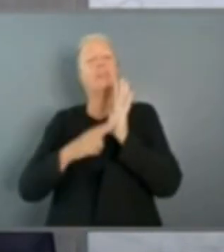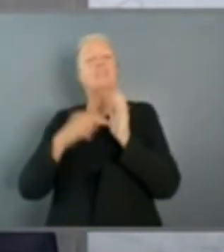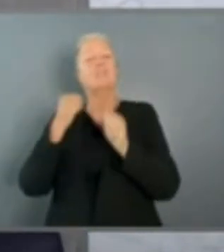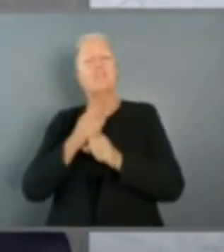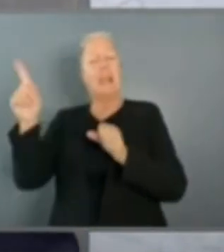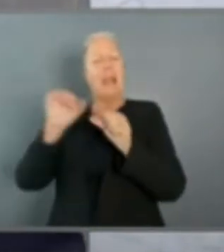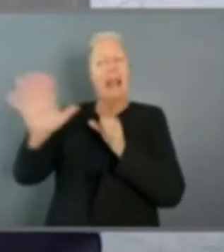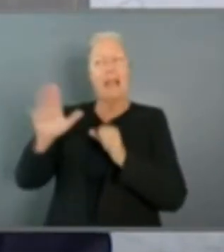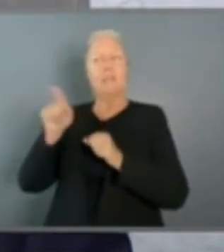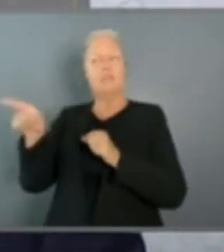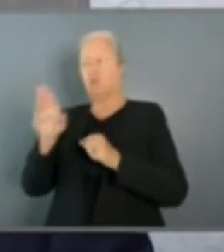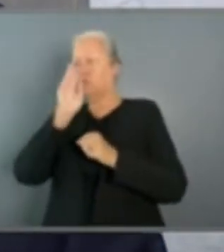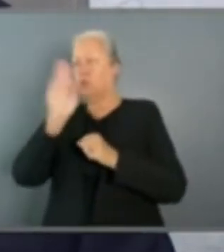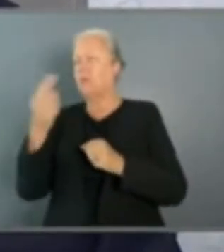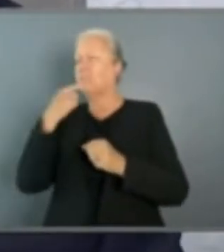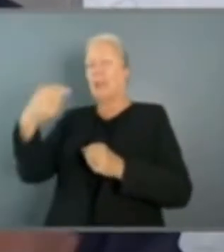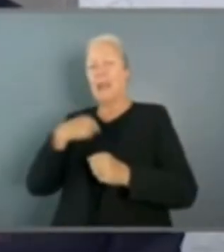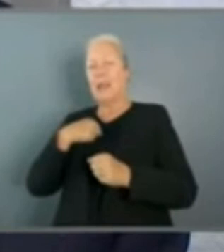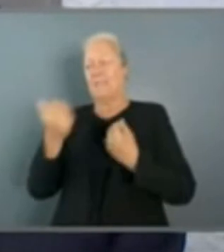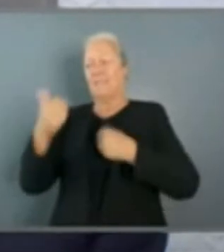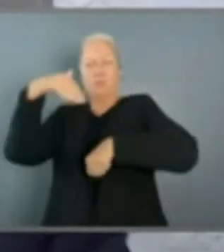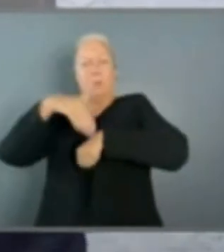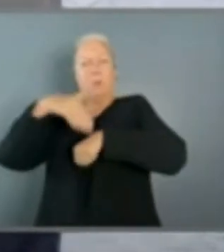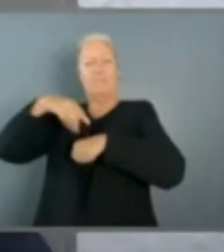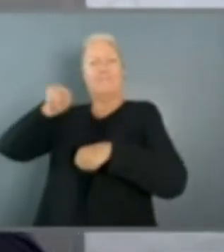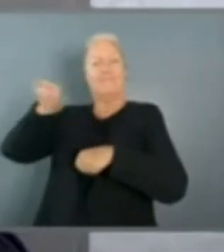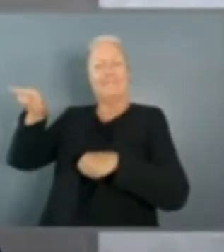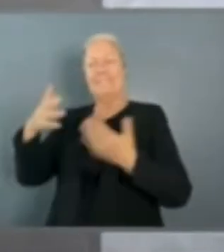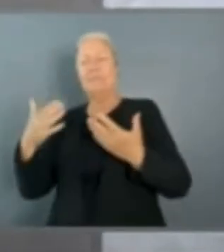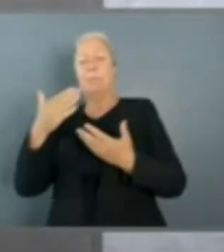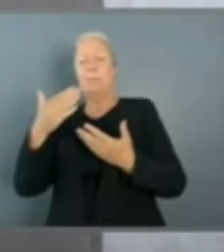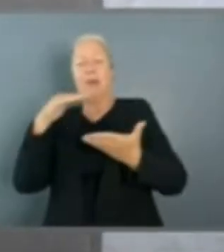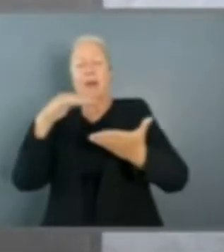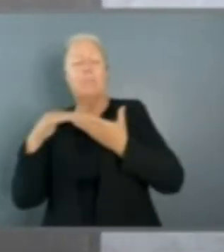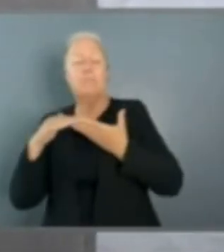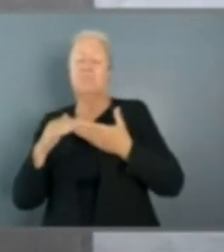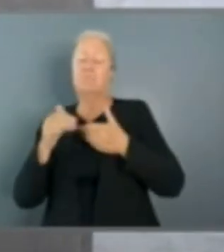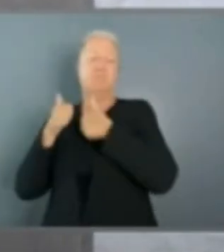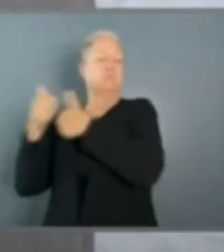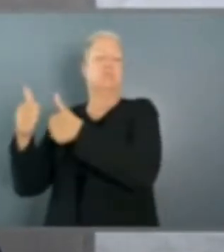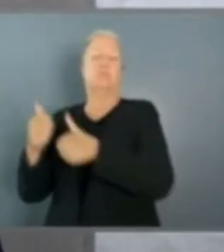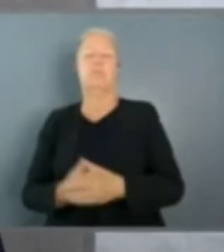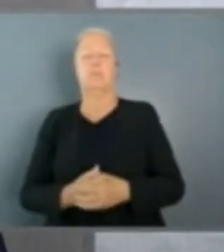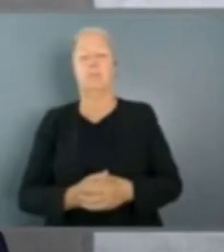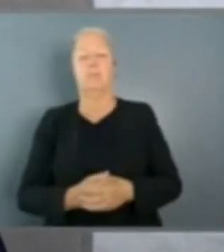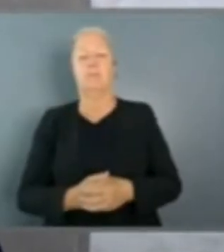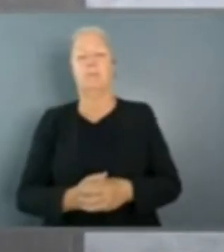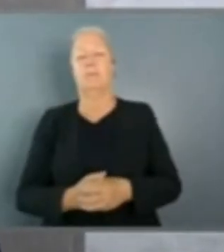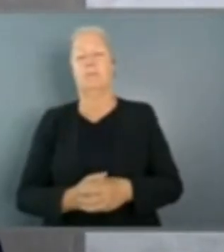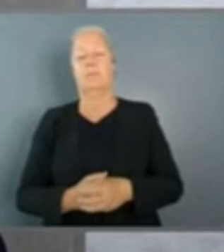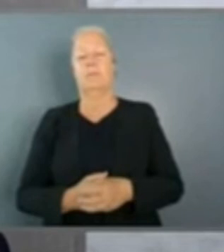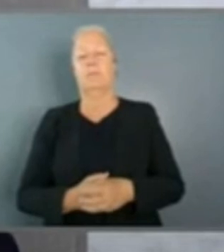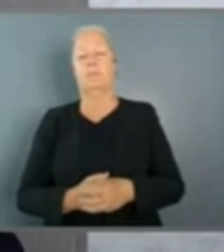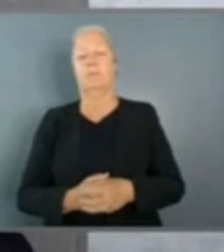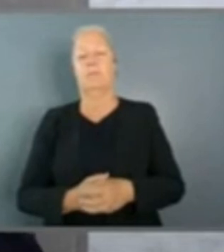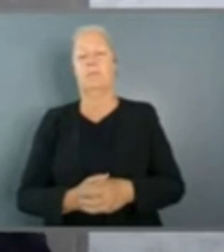working closely about how we can make this practically work on the ground. Prime Minister, you mentioned that there's going to be an increased awareness campaign about